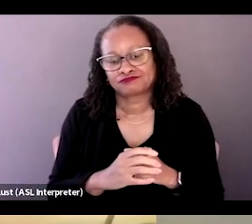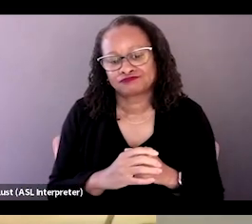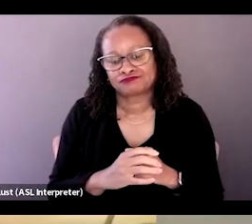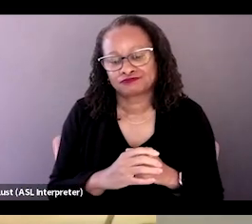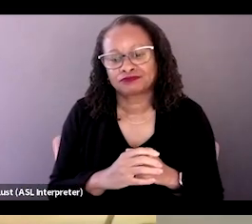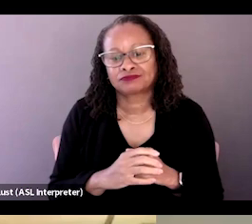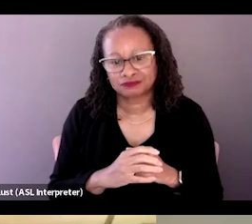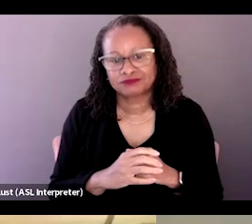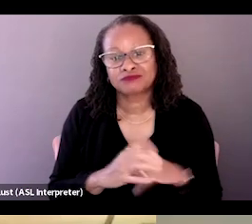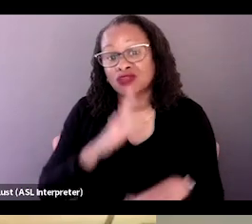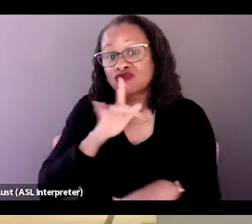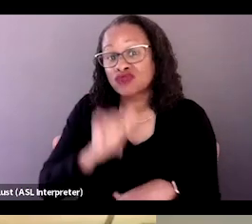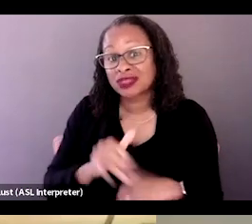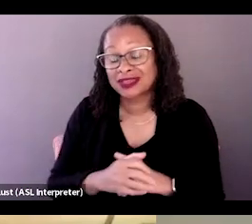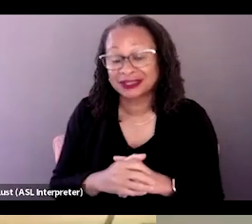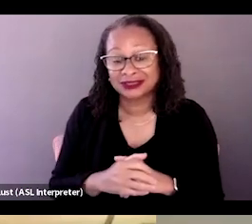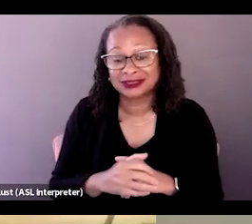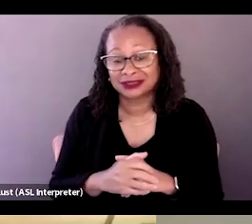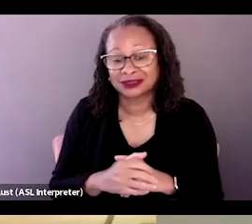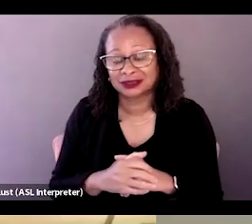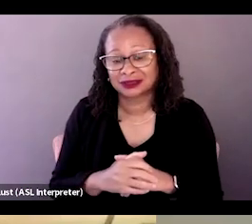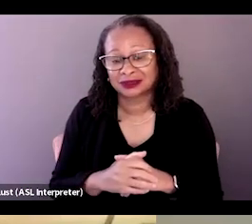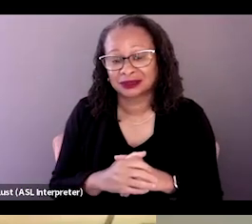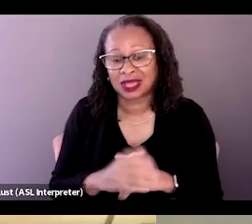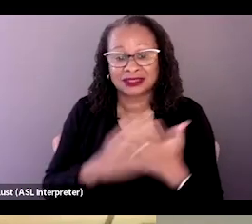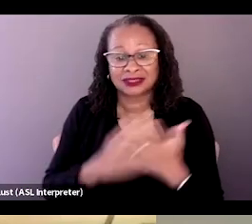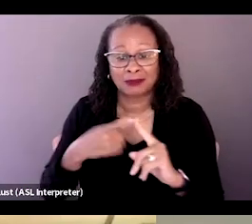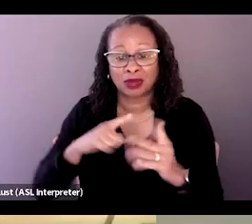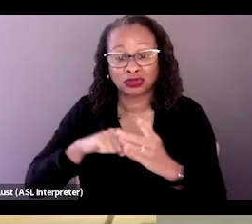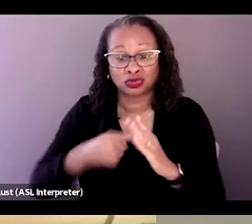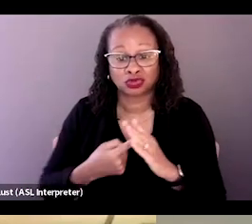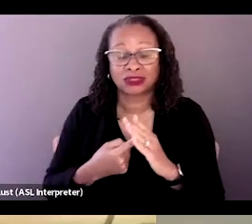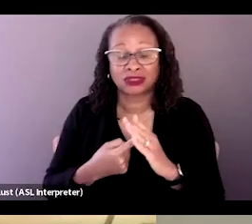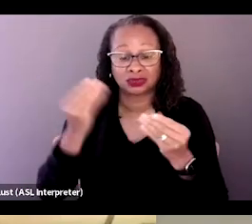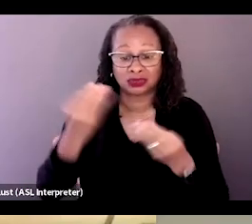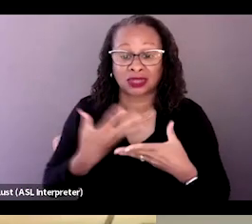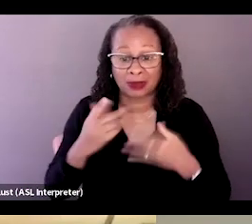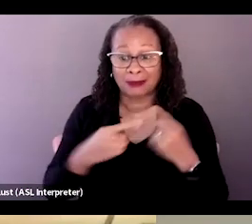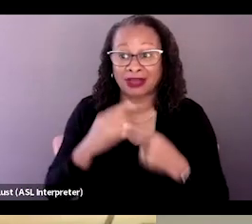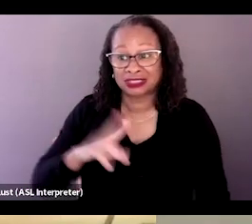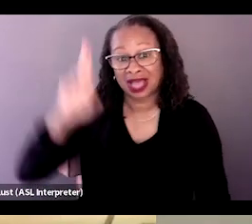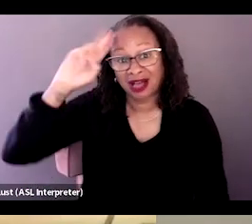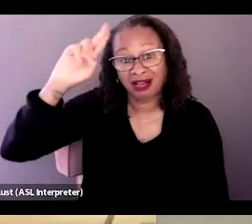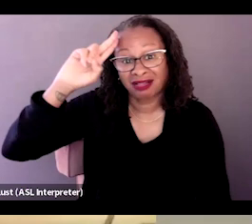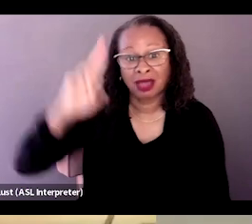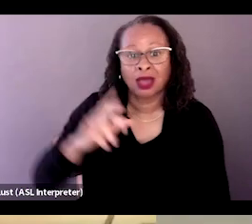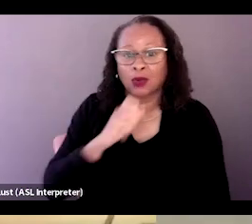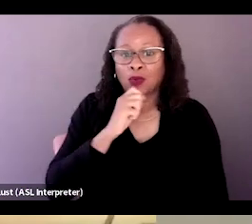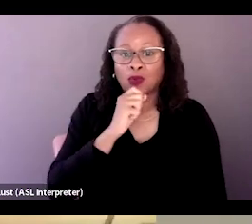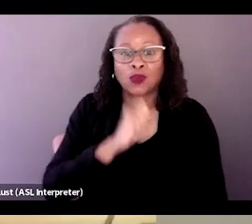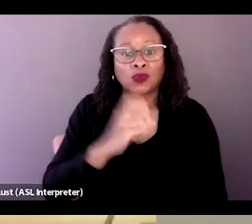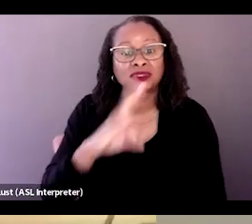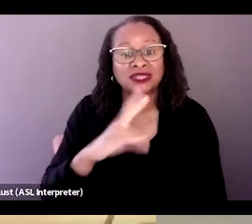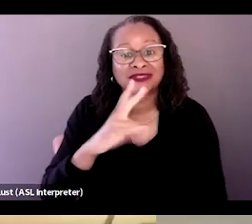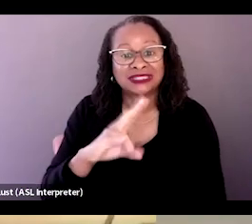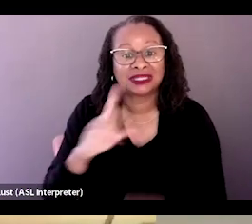really at some point when he started to tell me more about his uncle, who is 17 years old, who was